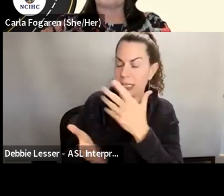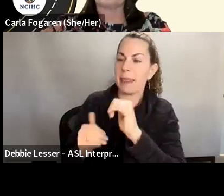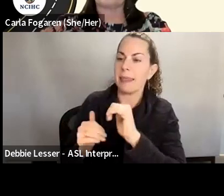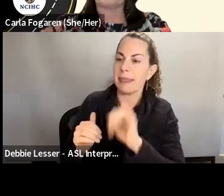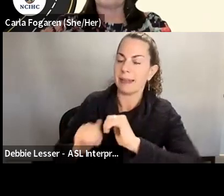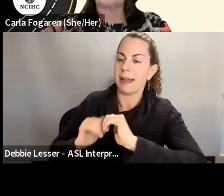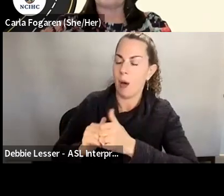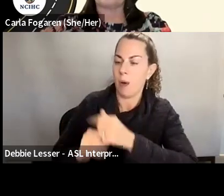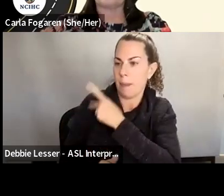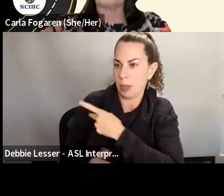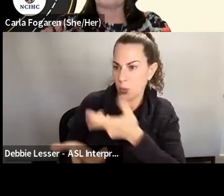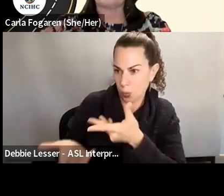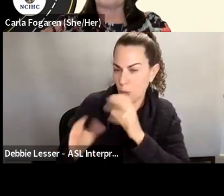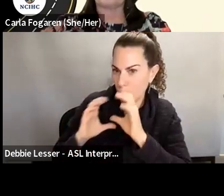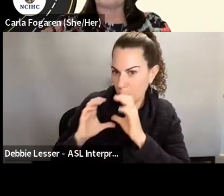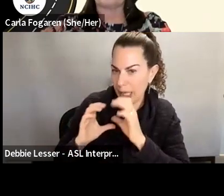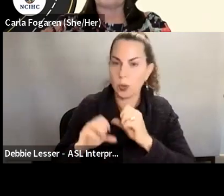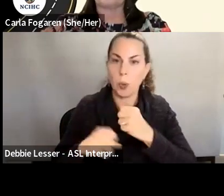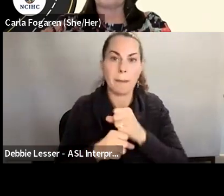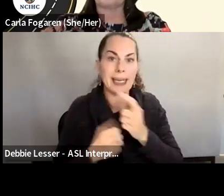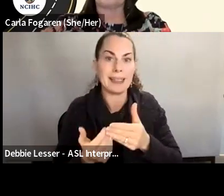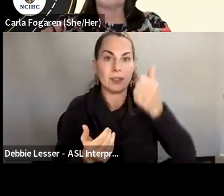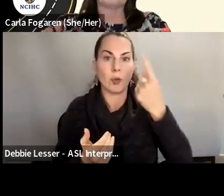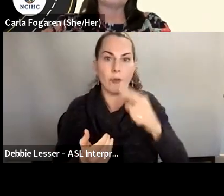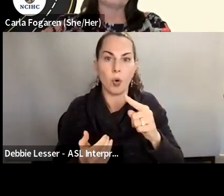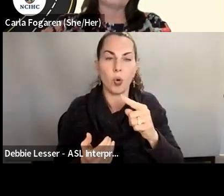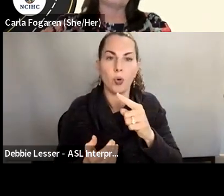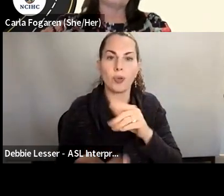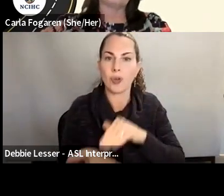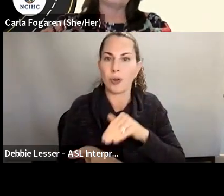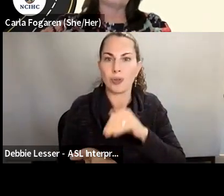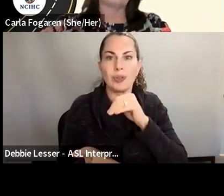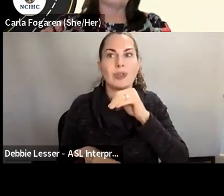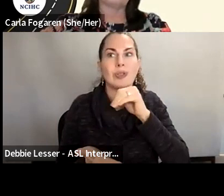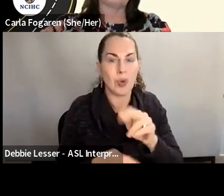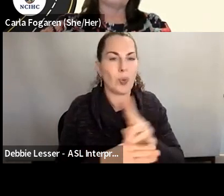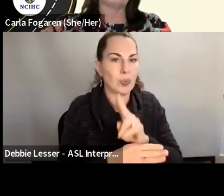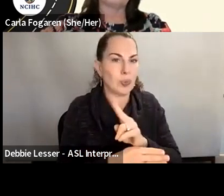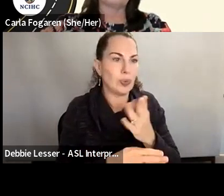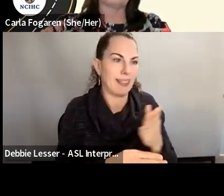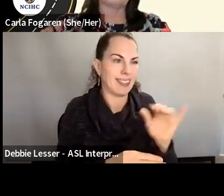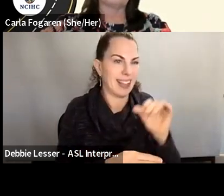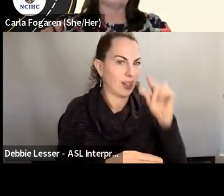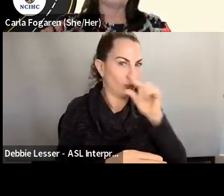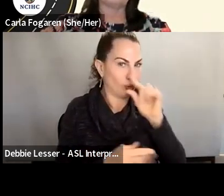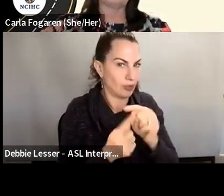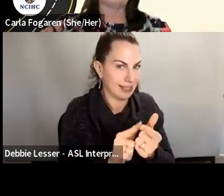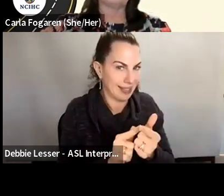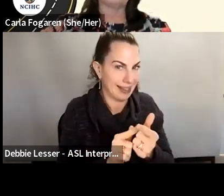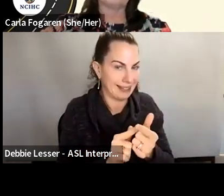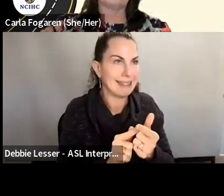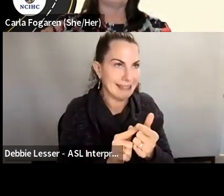making it easier for physicians to not do things like use Google Translate, make the thing that you want them to